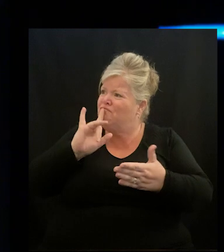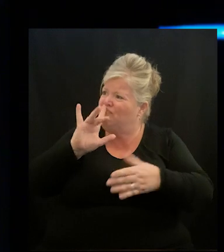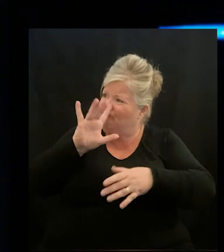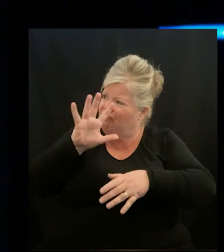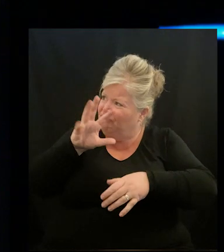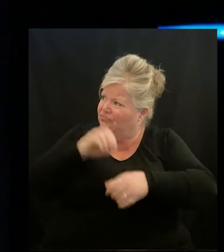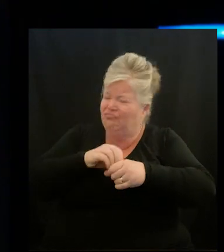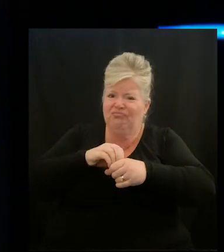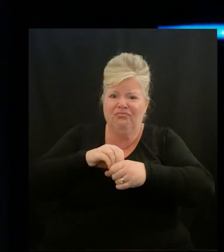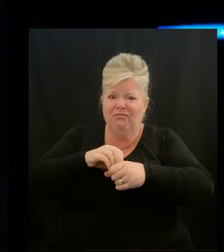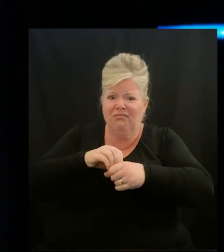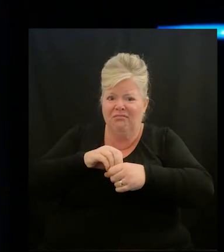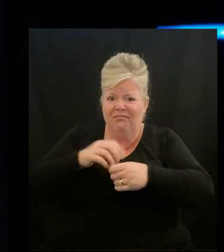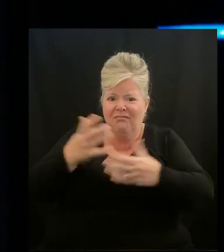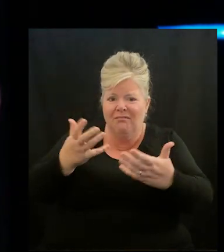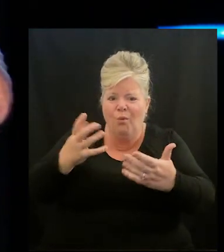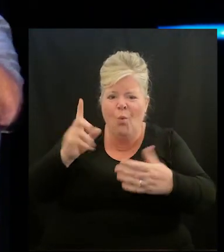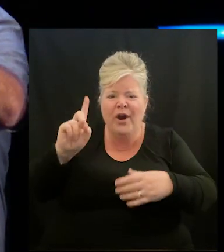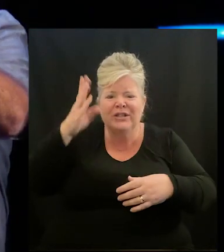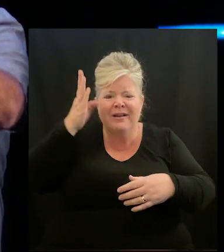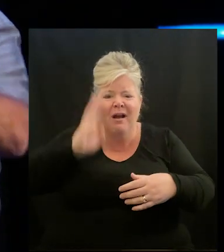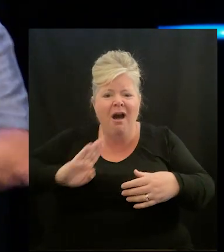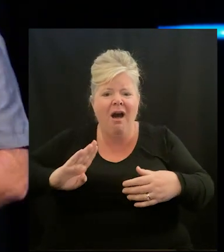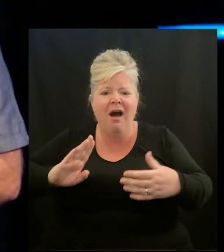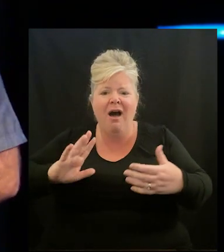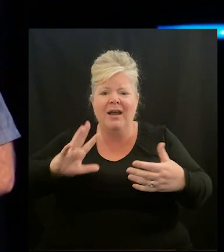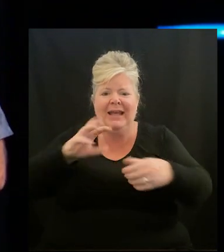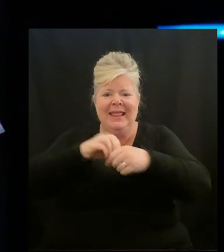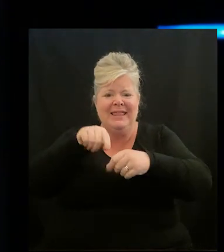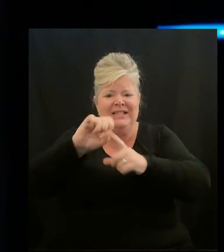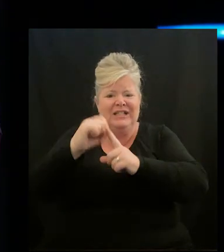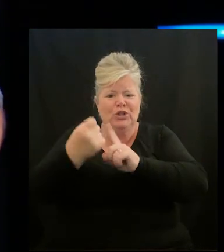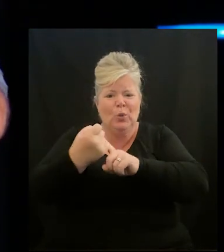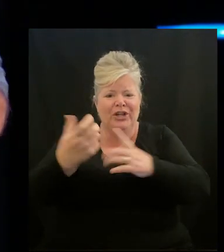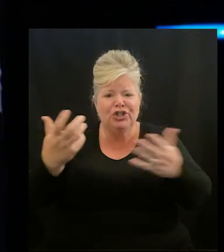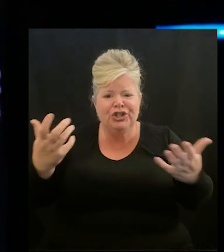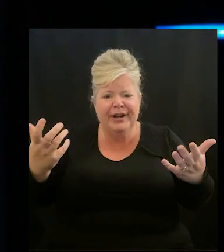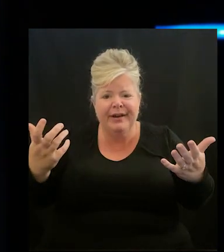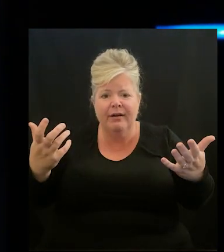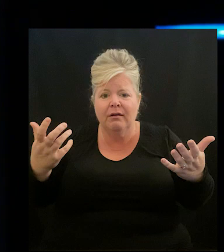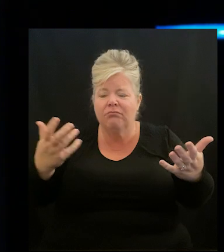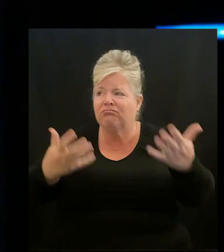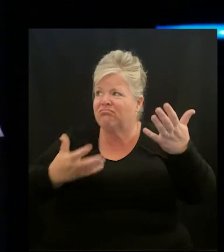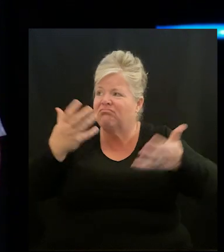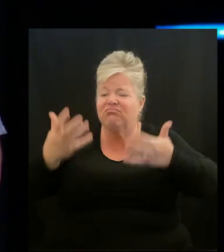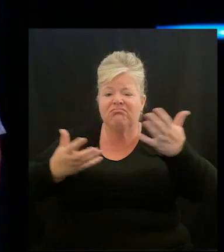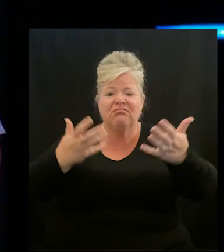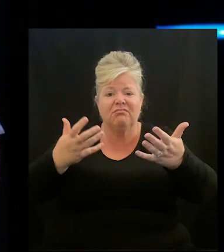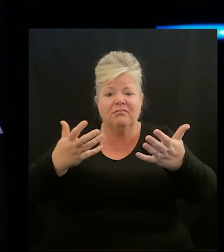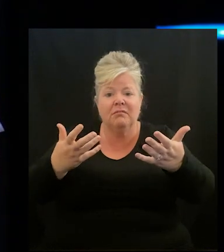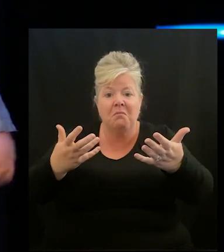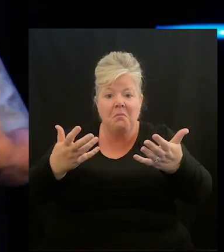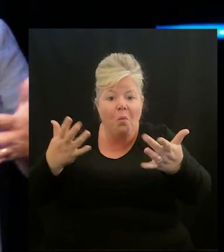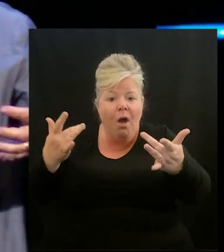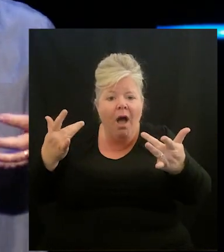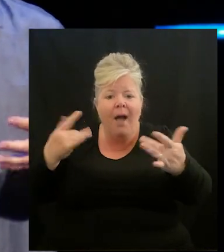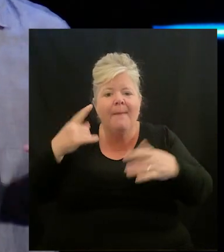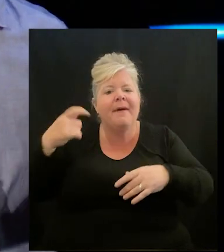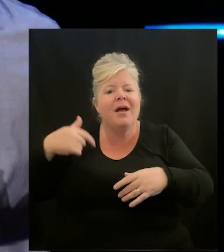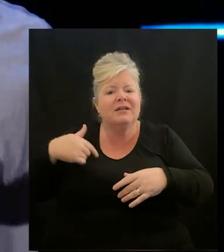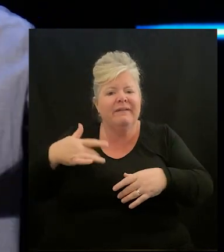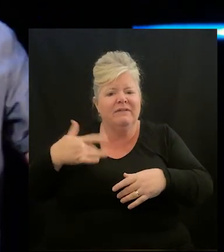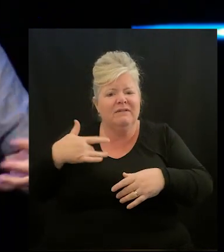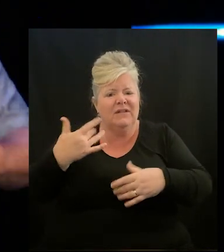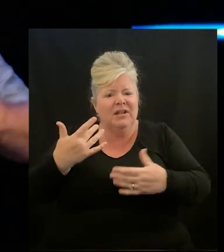not. I don't know if God is in this circumstance. I don't know if he's in this situation that I'm in, because